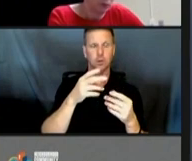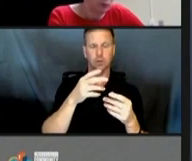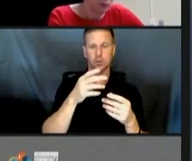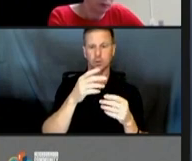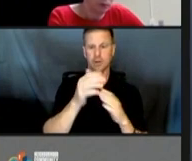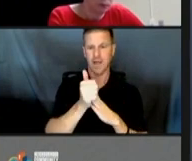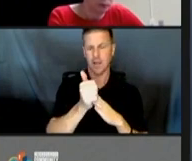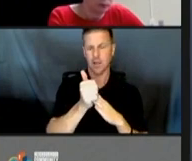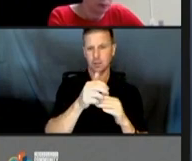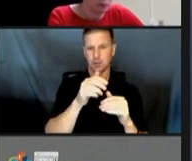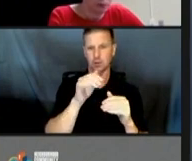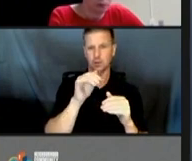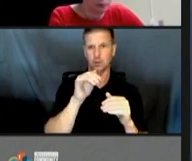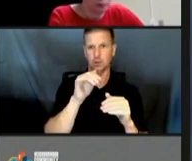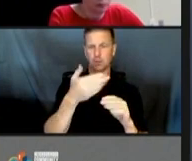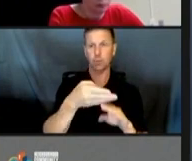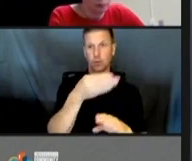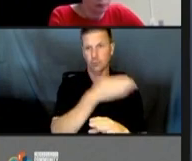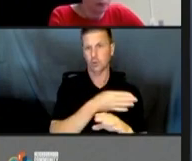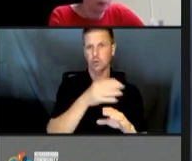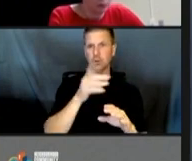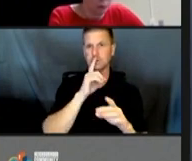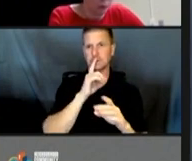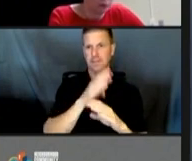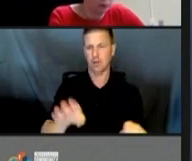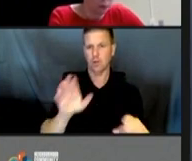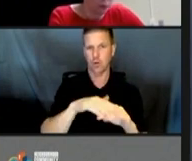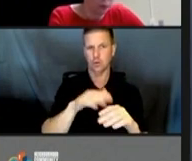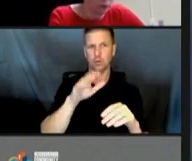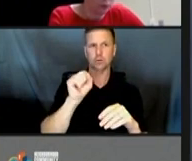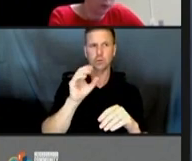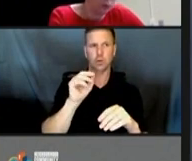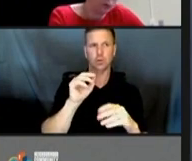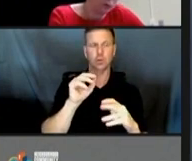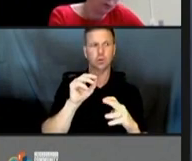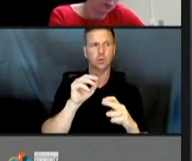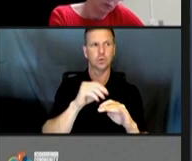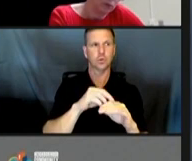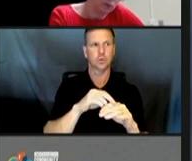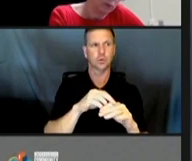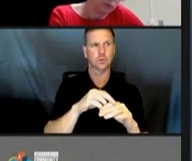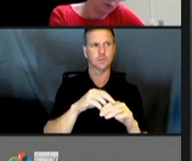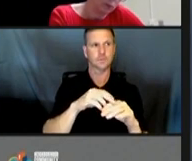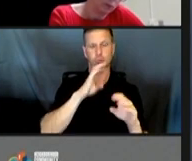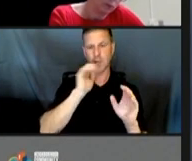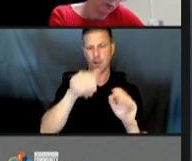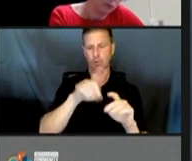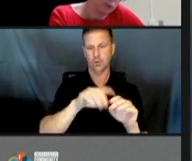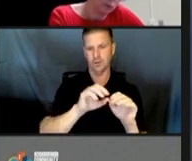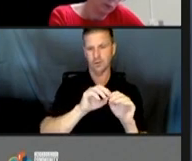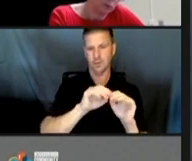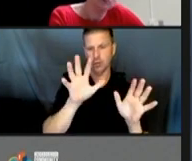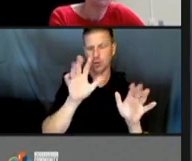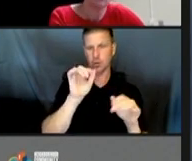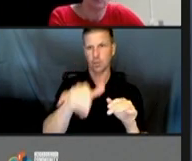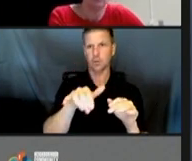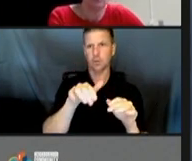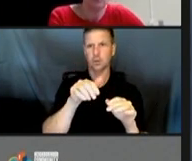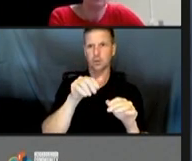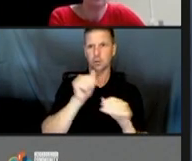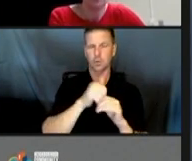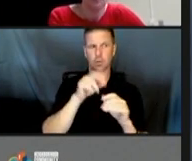guidelines previously were silent on it. And so being able to clear that up with